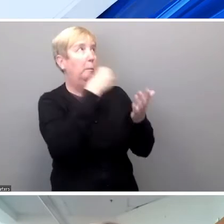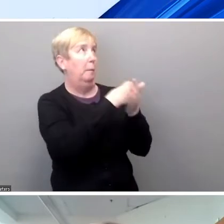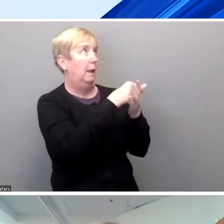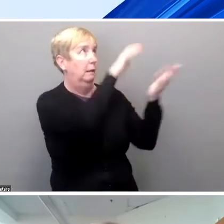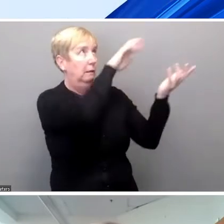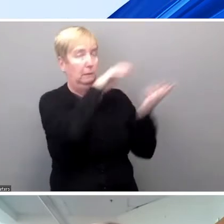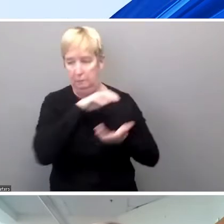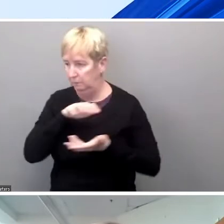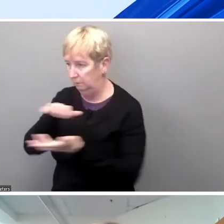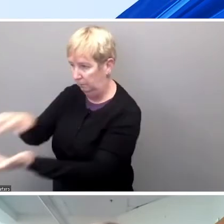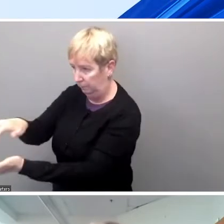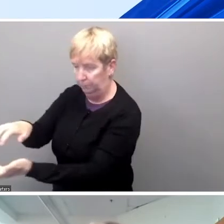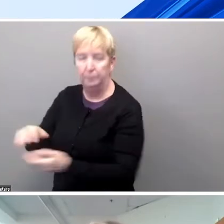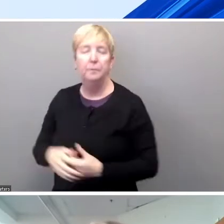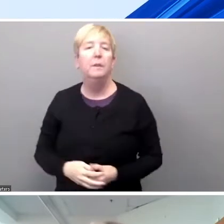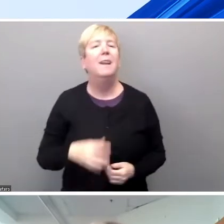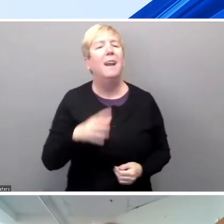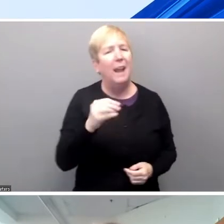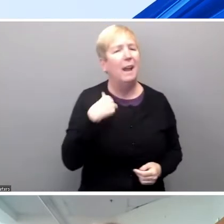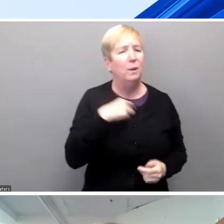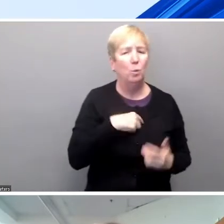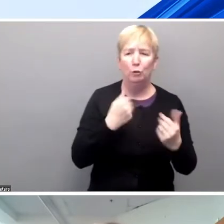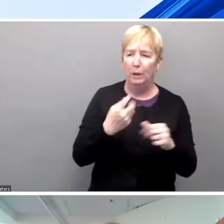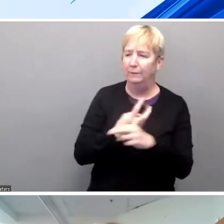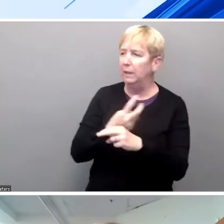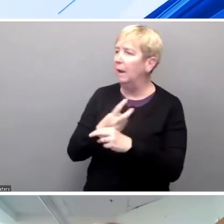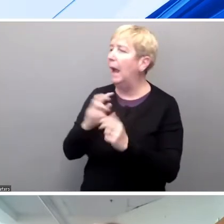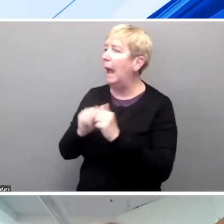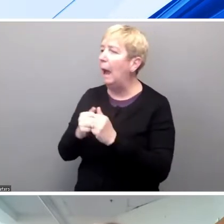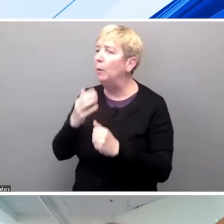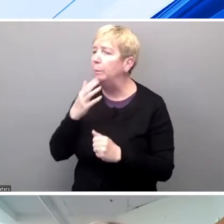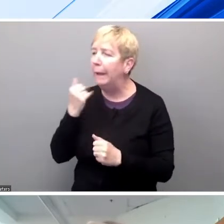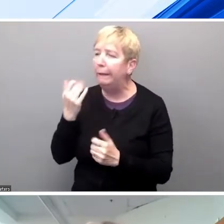resources, such as the